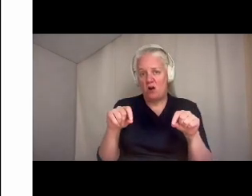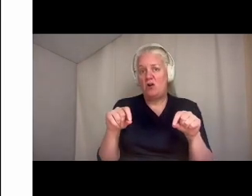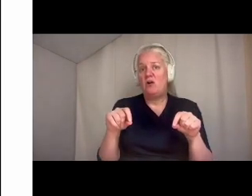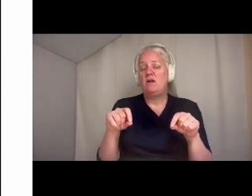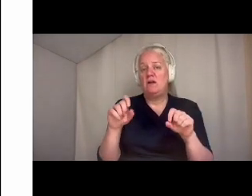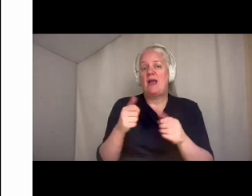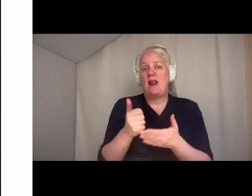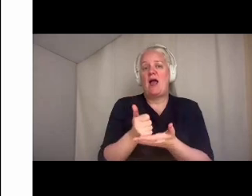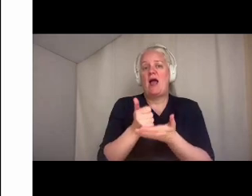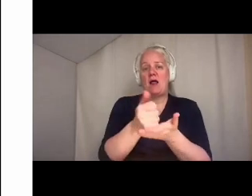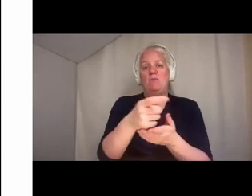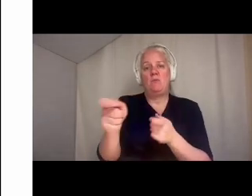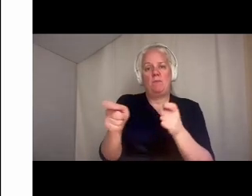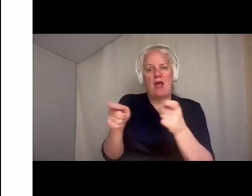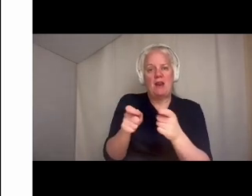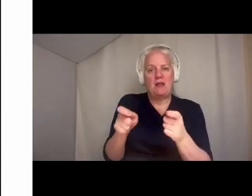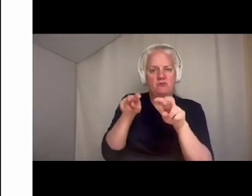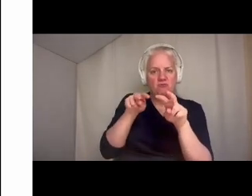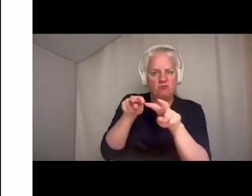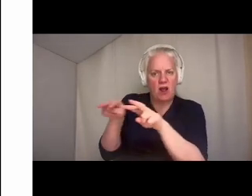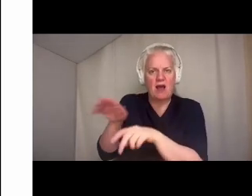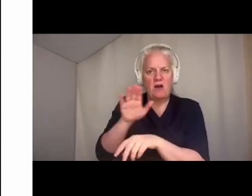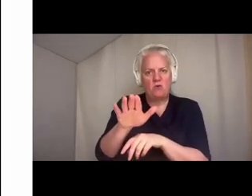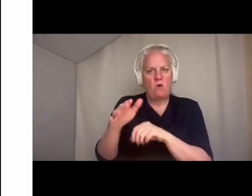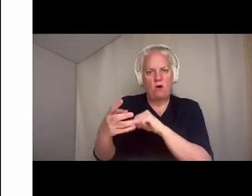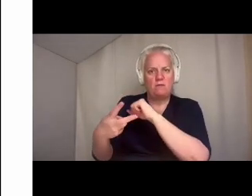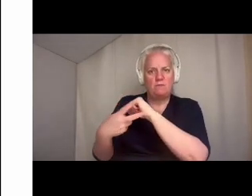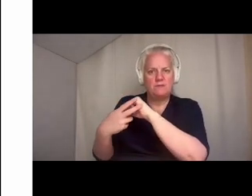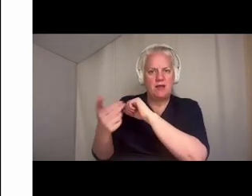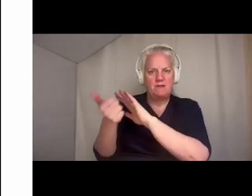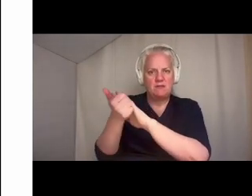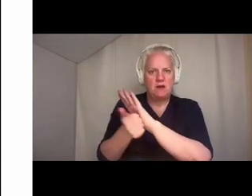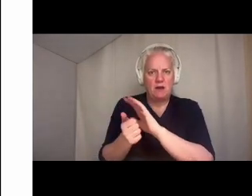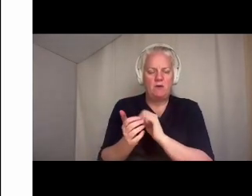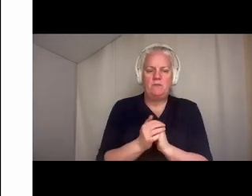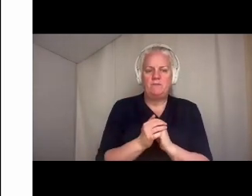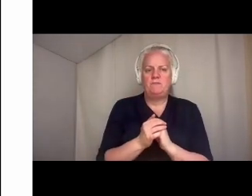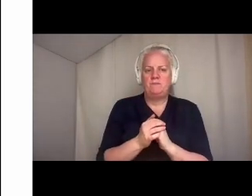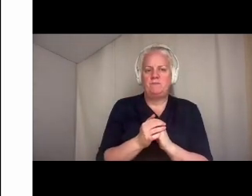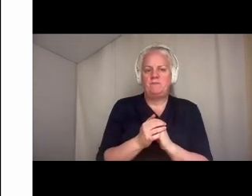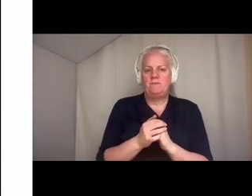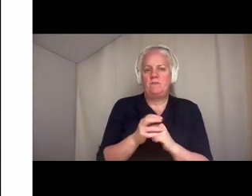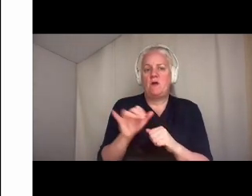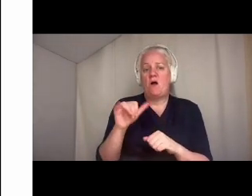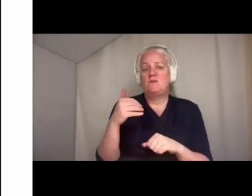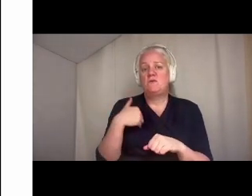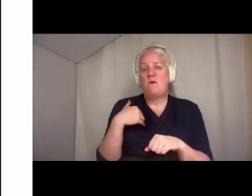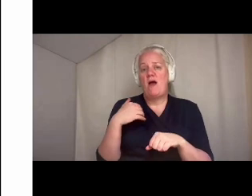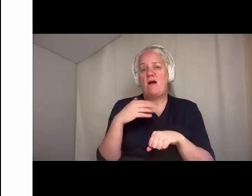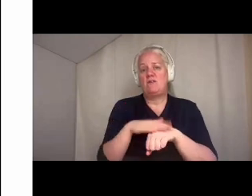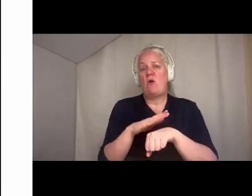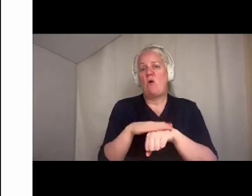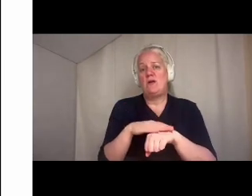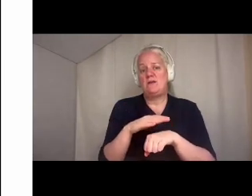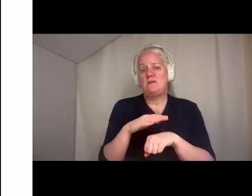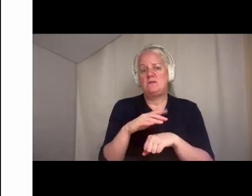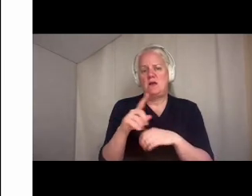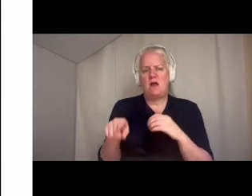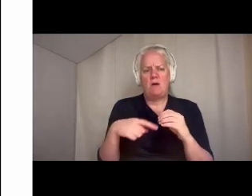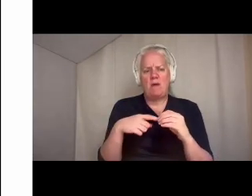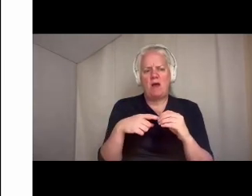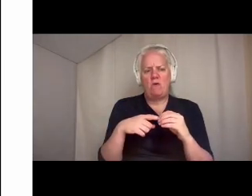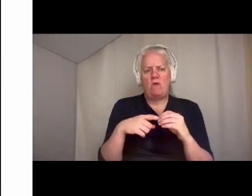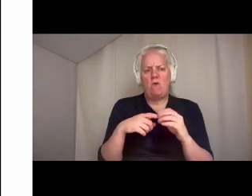ABLE funds. There is a notice regarding organizational rep